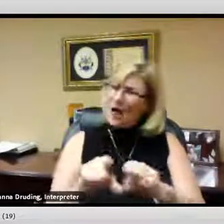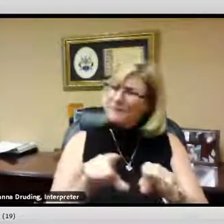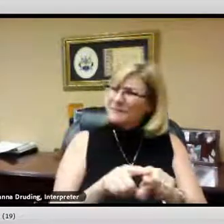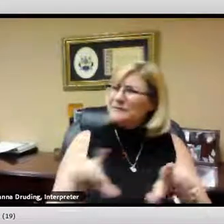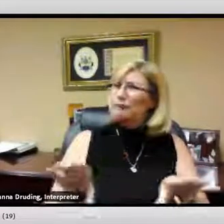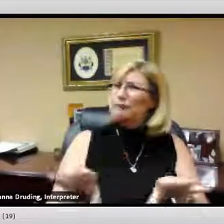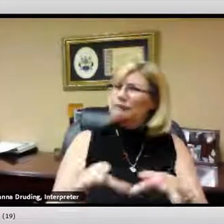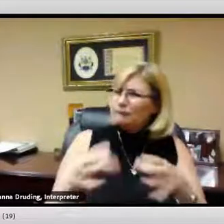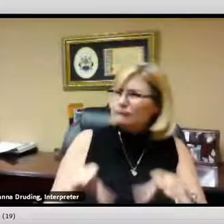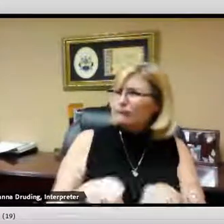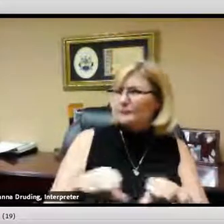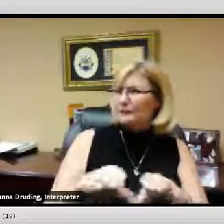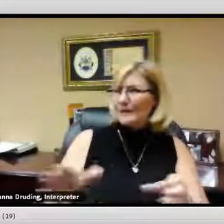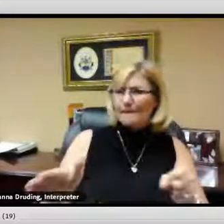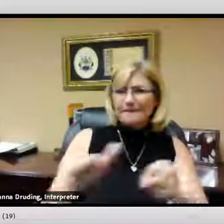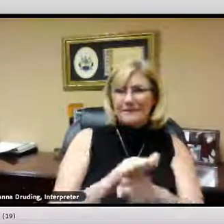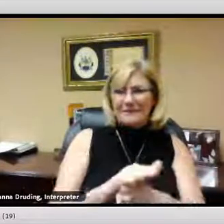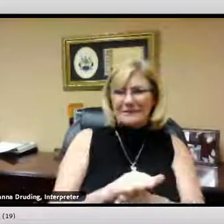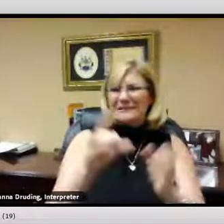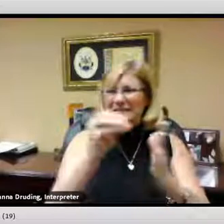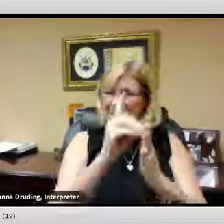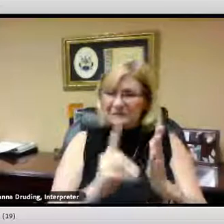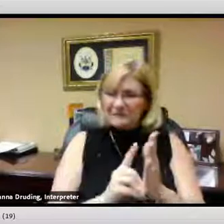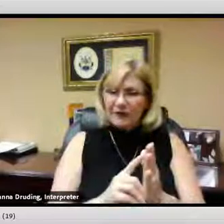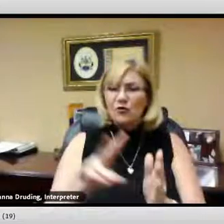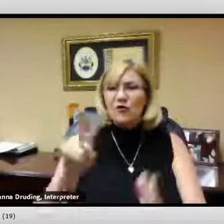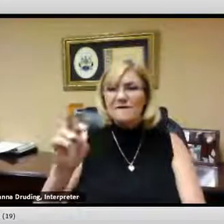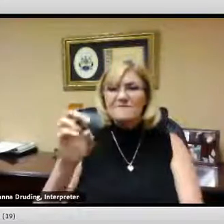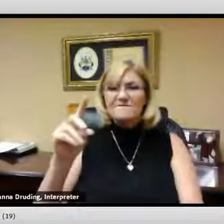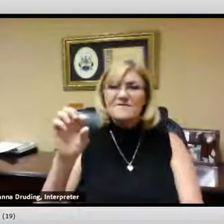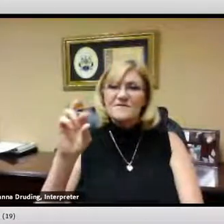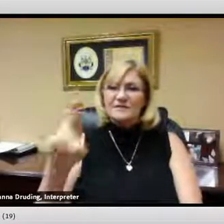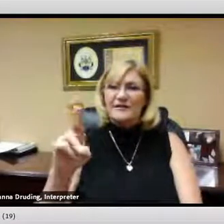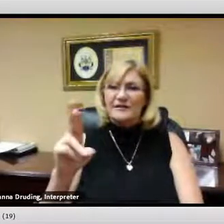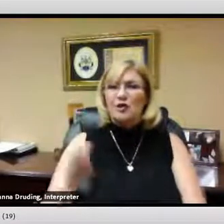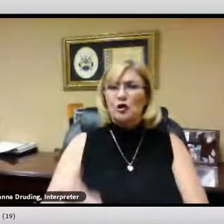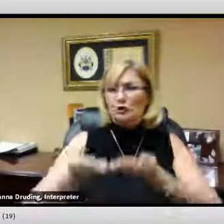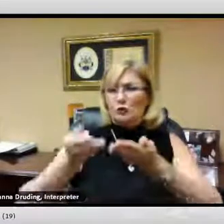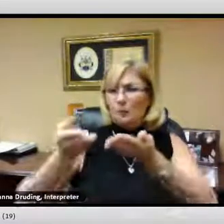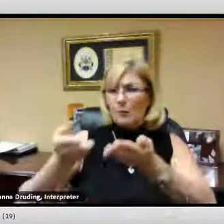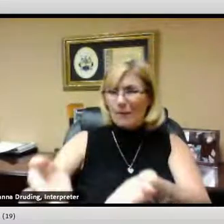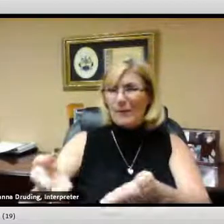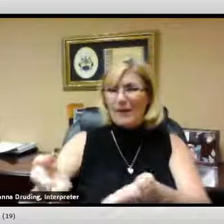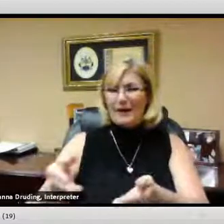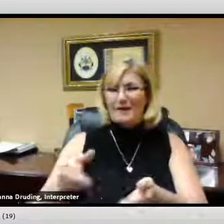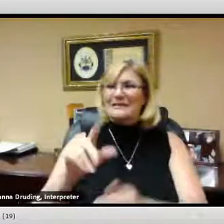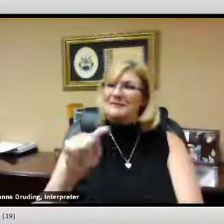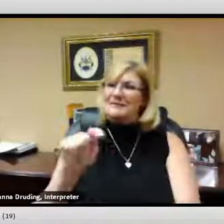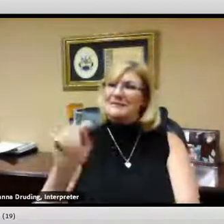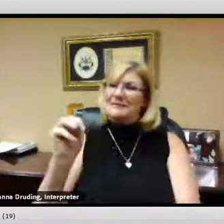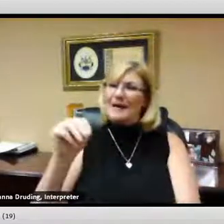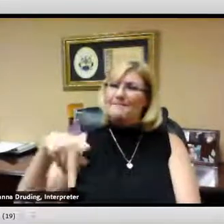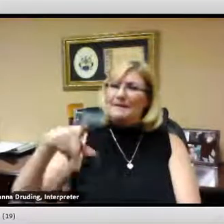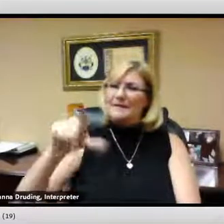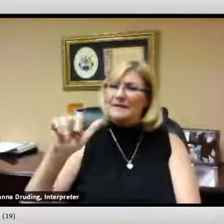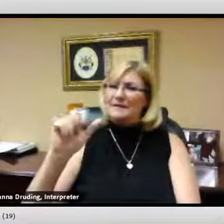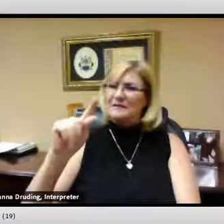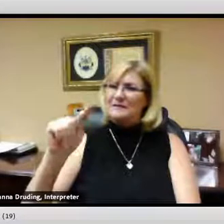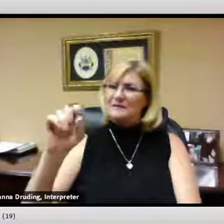complete designs based on vendor supplied templates. Innovative Interfaces gives you templates for